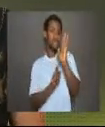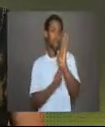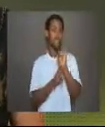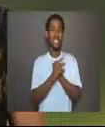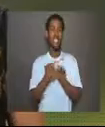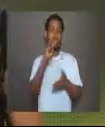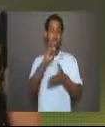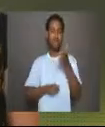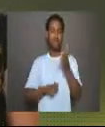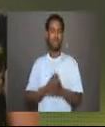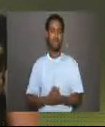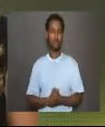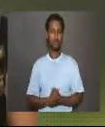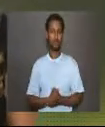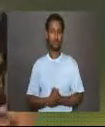and values.